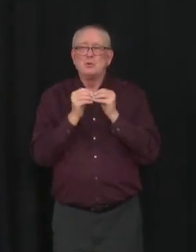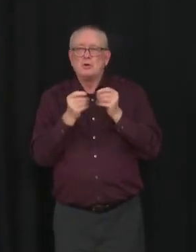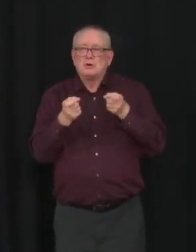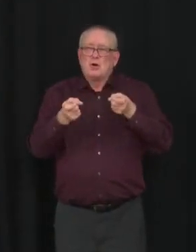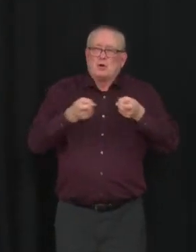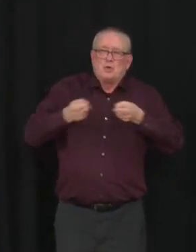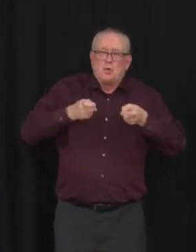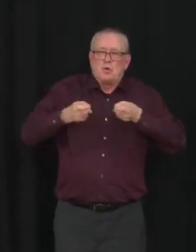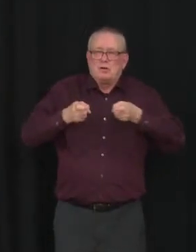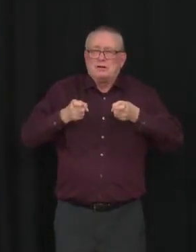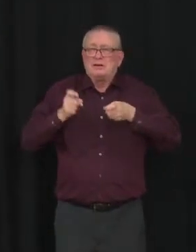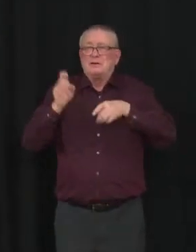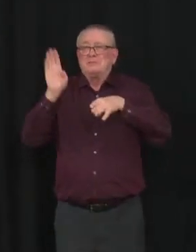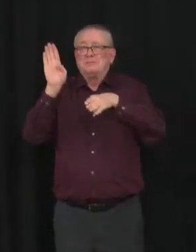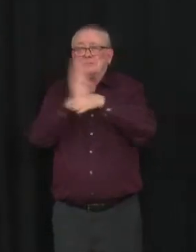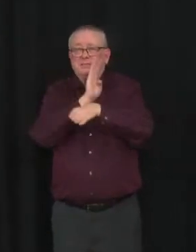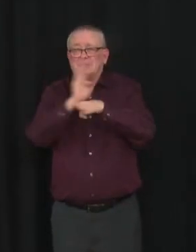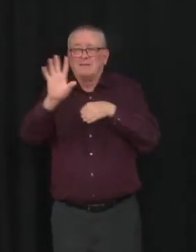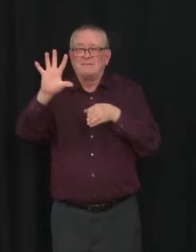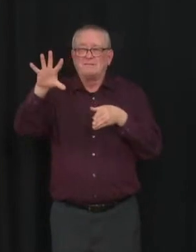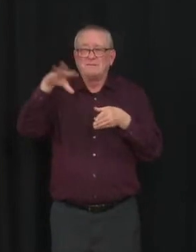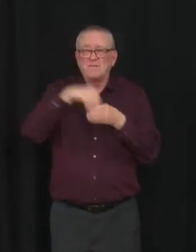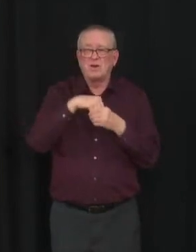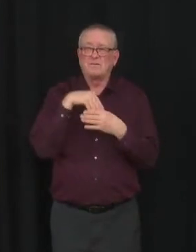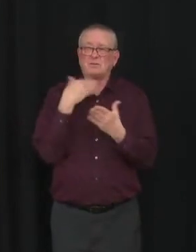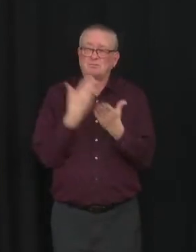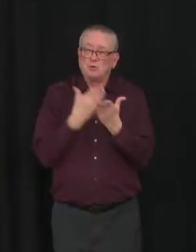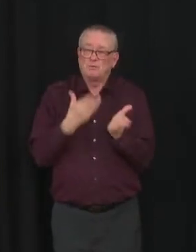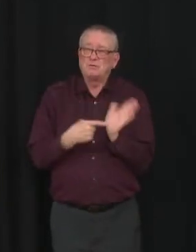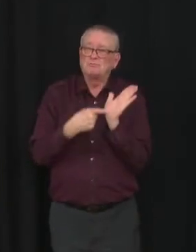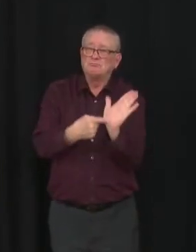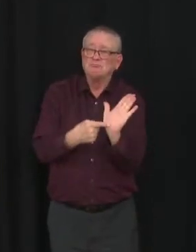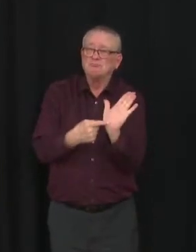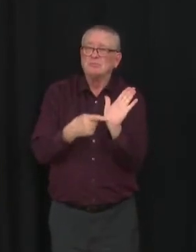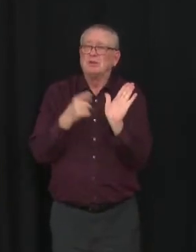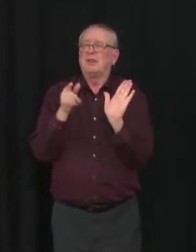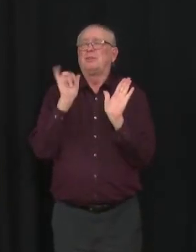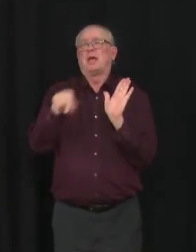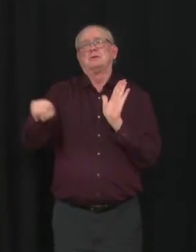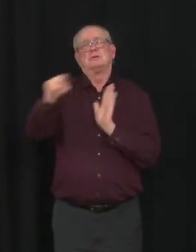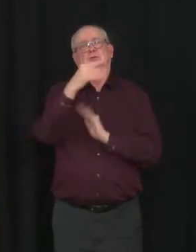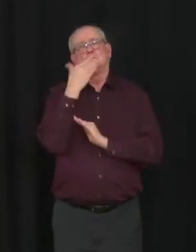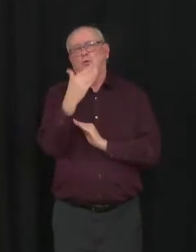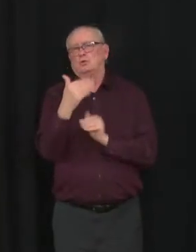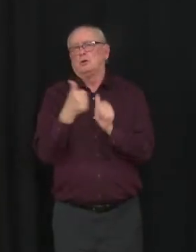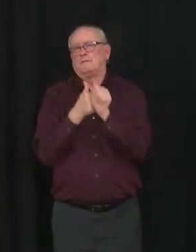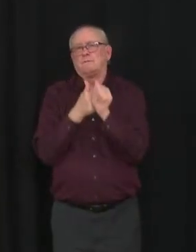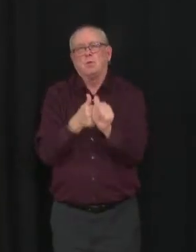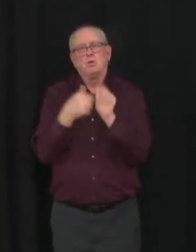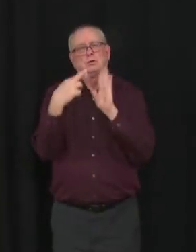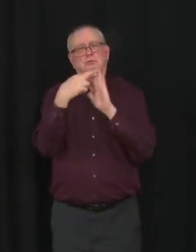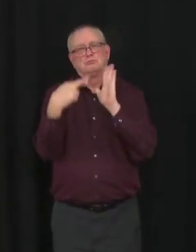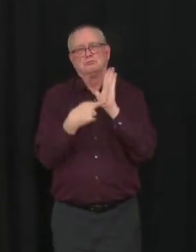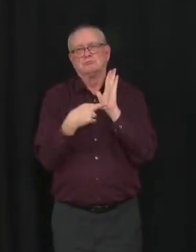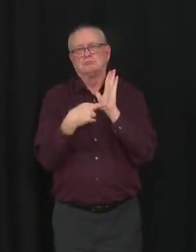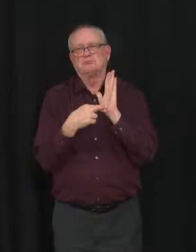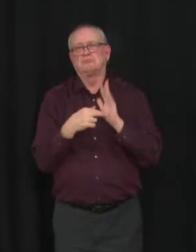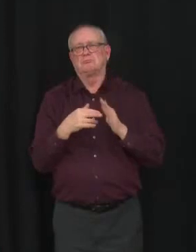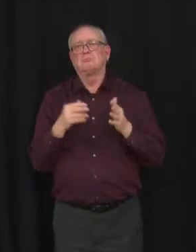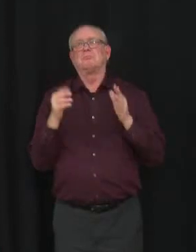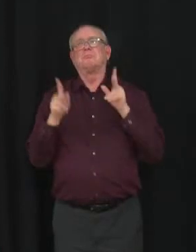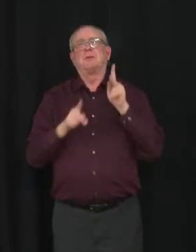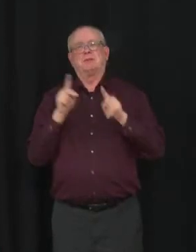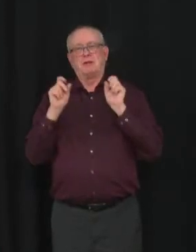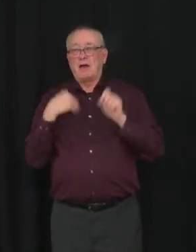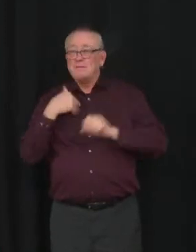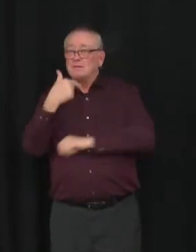Businesses participating in the restrictions exemption program have done an excellent job of following the rules and allowing vaccinated Albertans to continue accessing